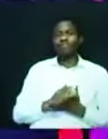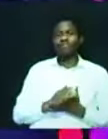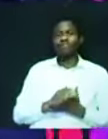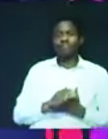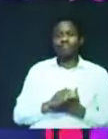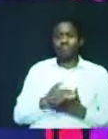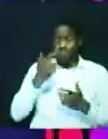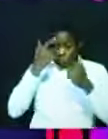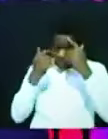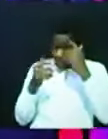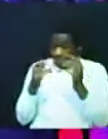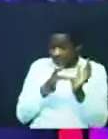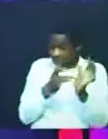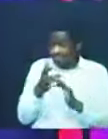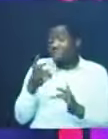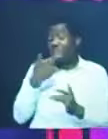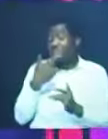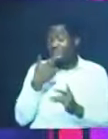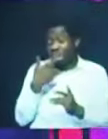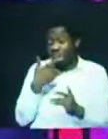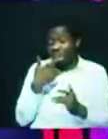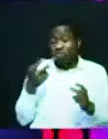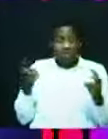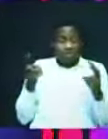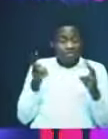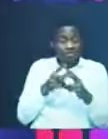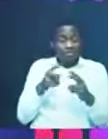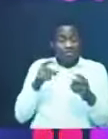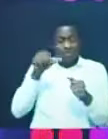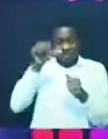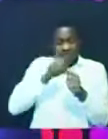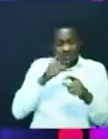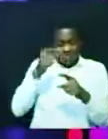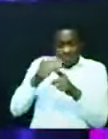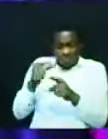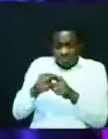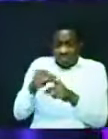See, one of